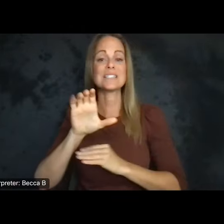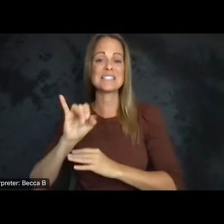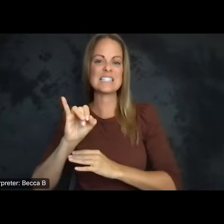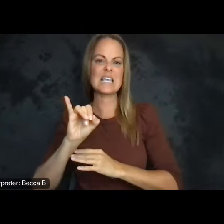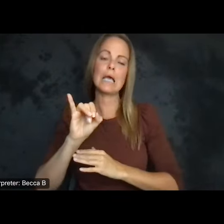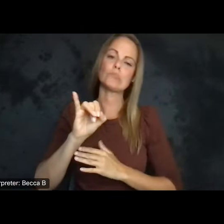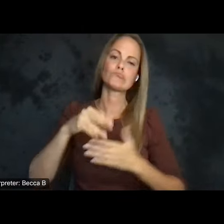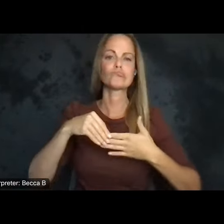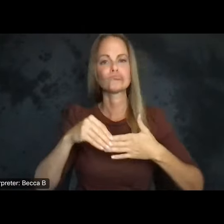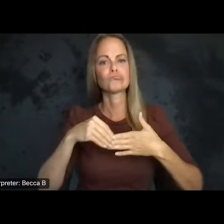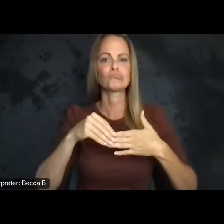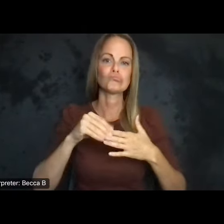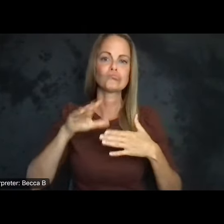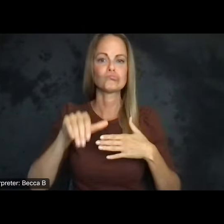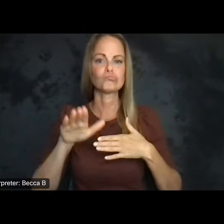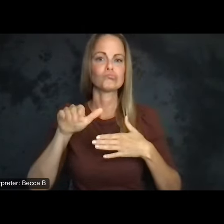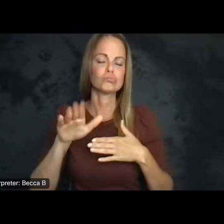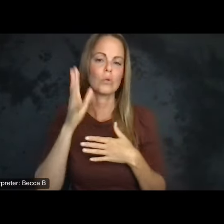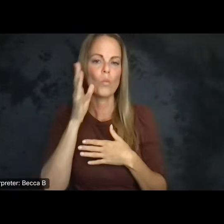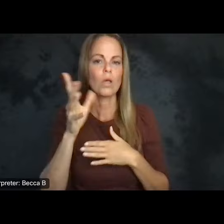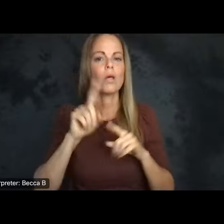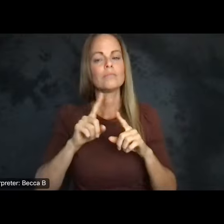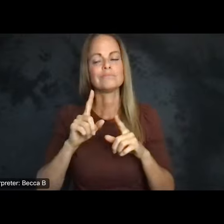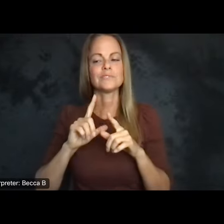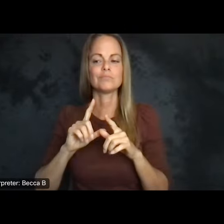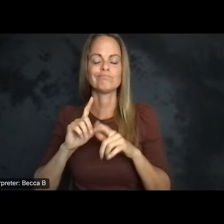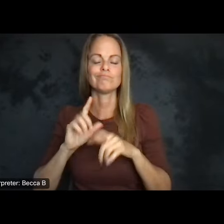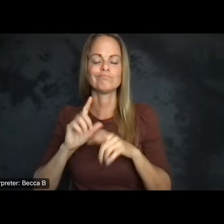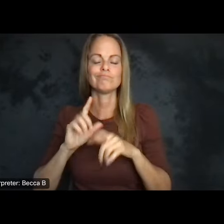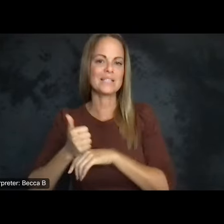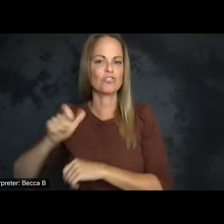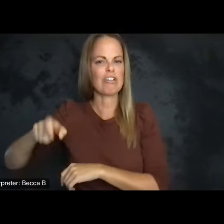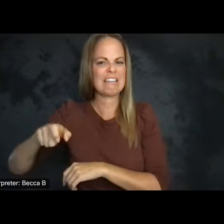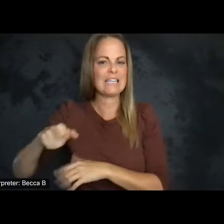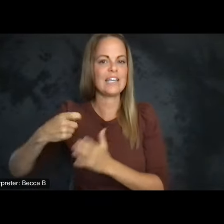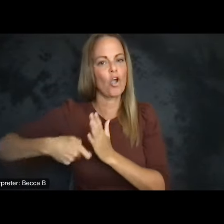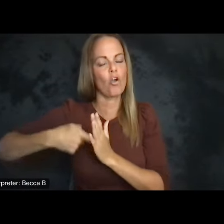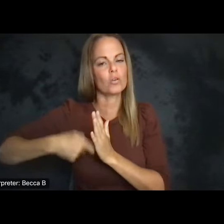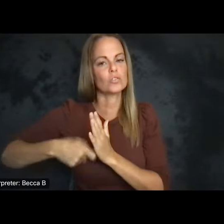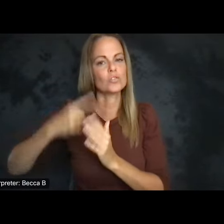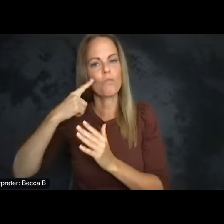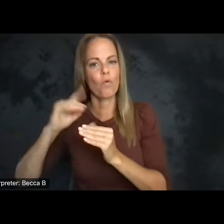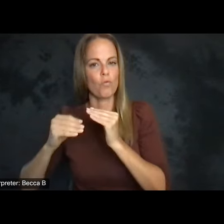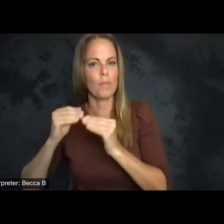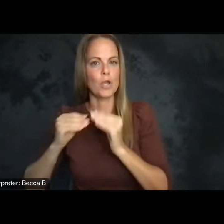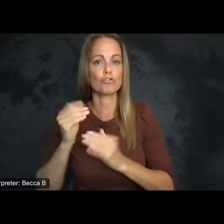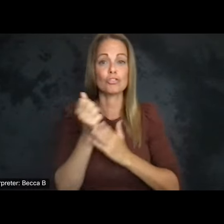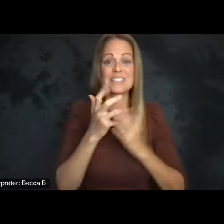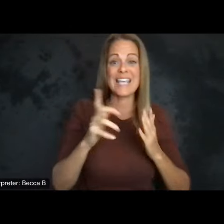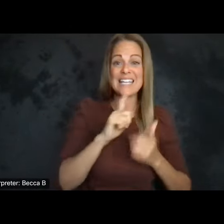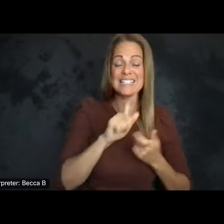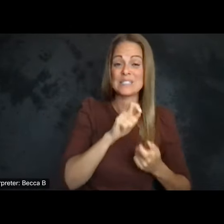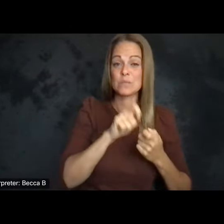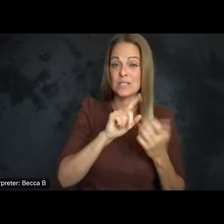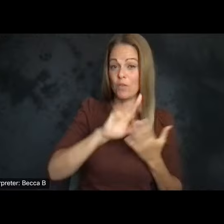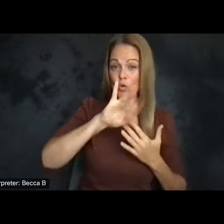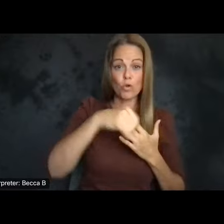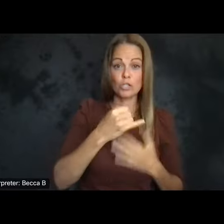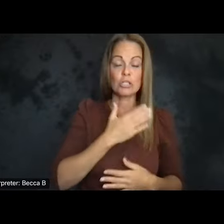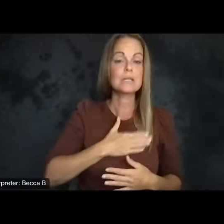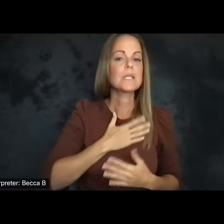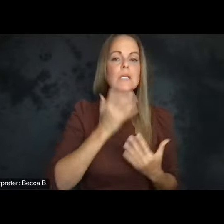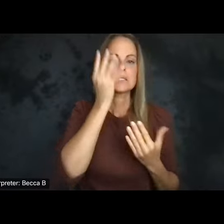on need and the cost of repairs. If there's any specific projects, please let me